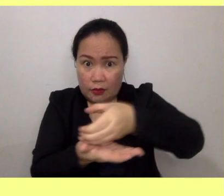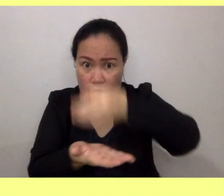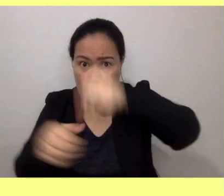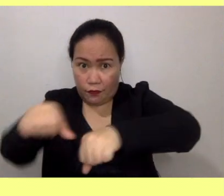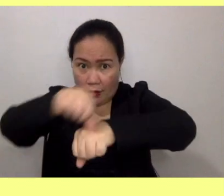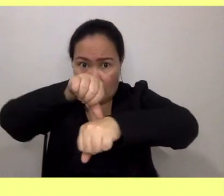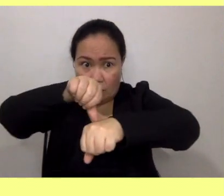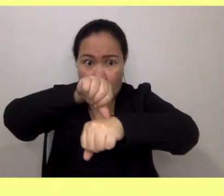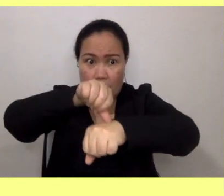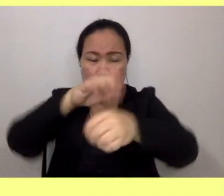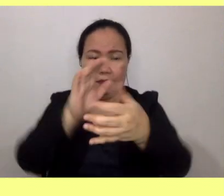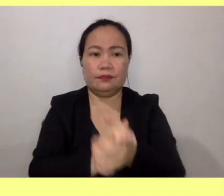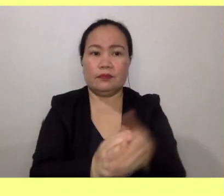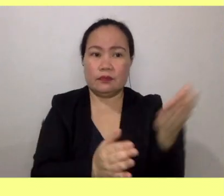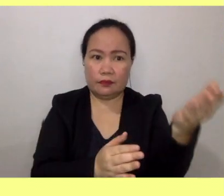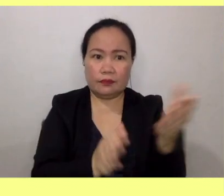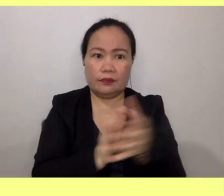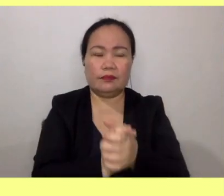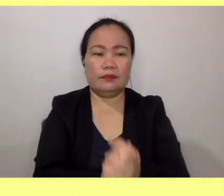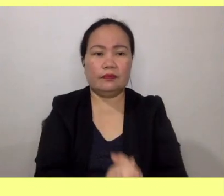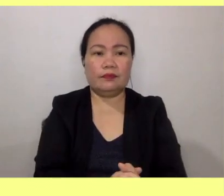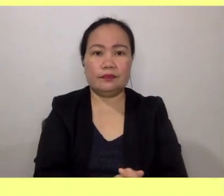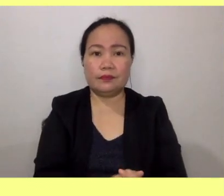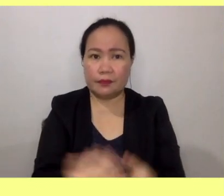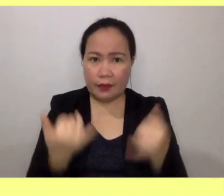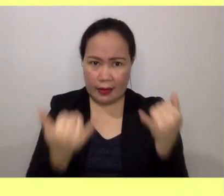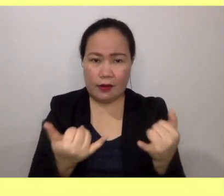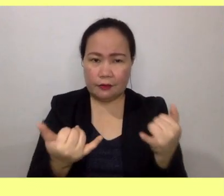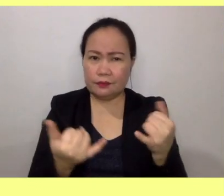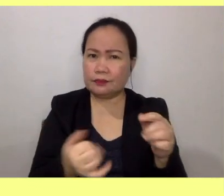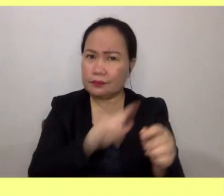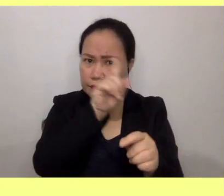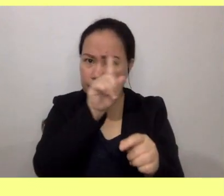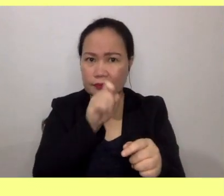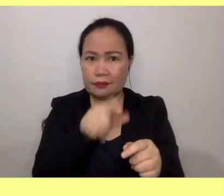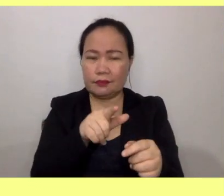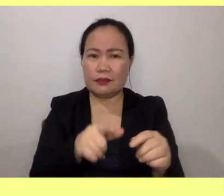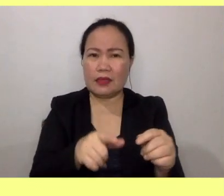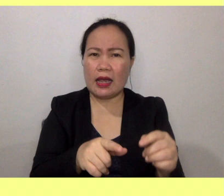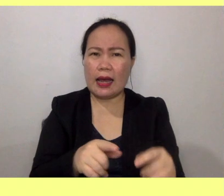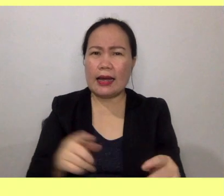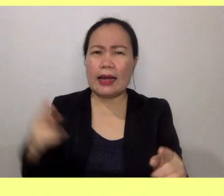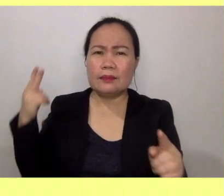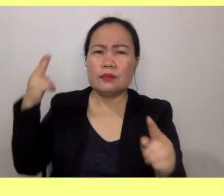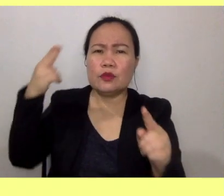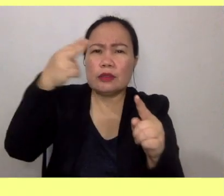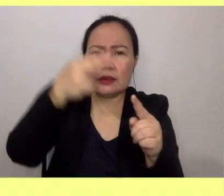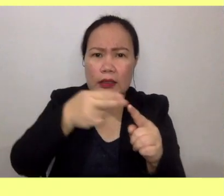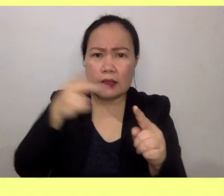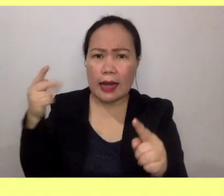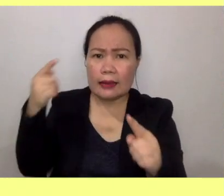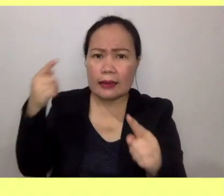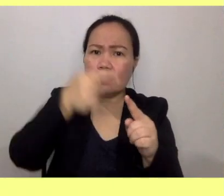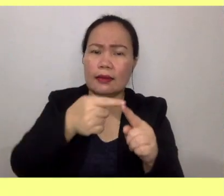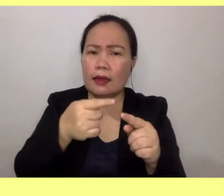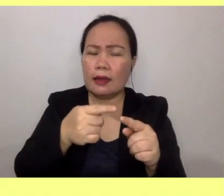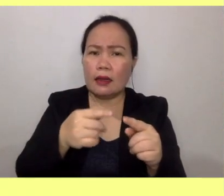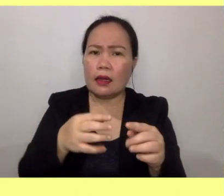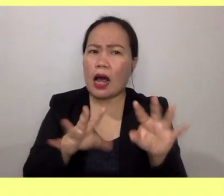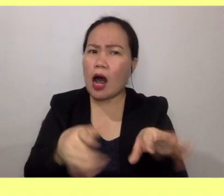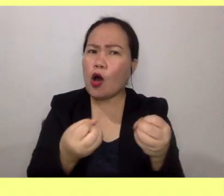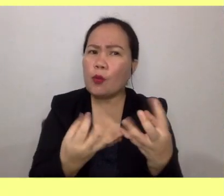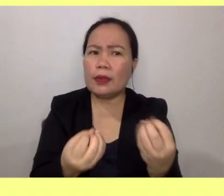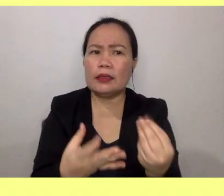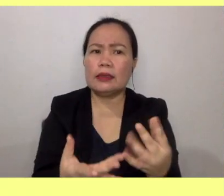natin, bottles of alcohol. So, ito yung bilang. Now, Ang tanong, hanggang ilan